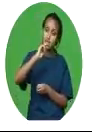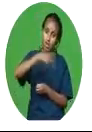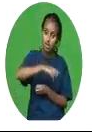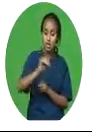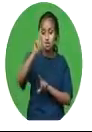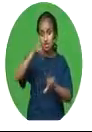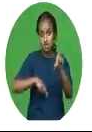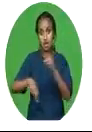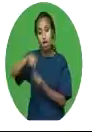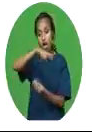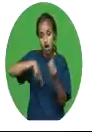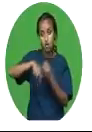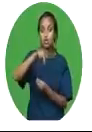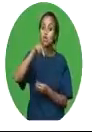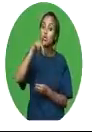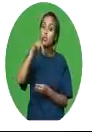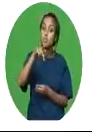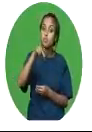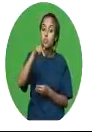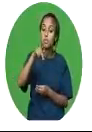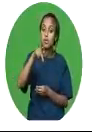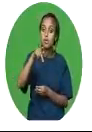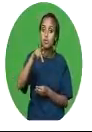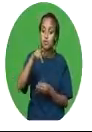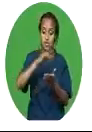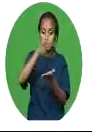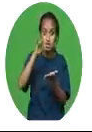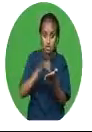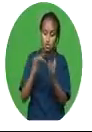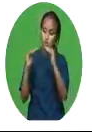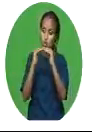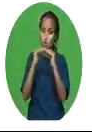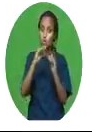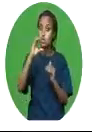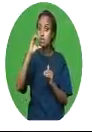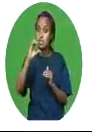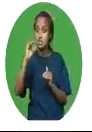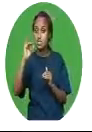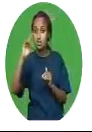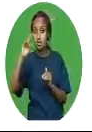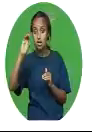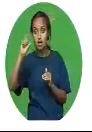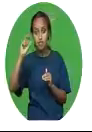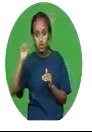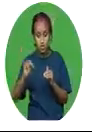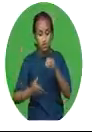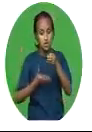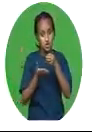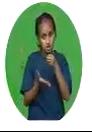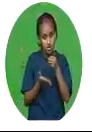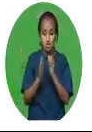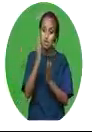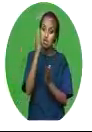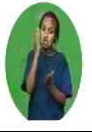length around the perimeter of the sector is equal to the circumference of the base. The proportion of